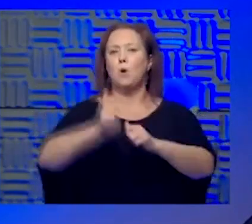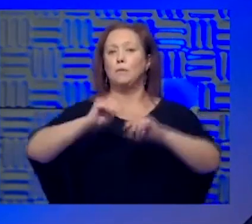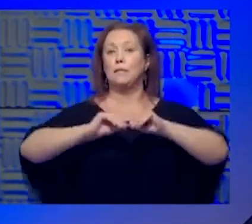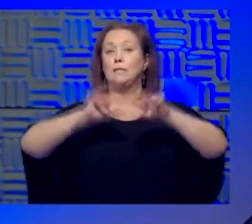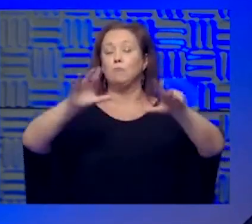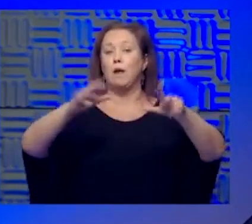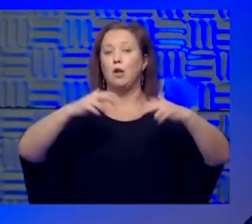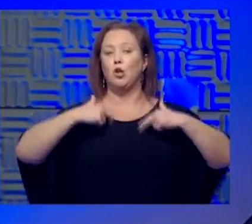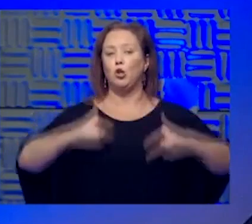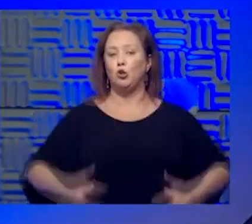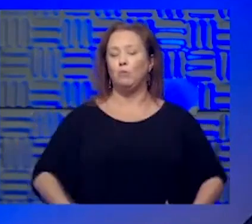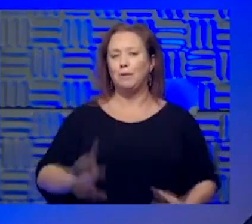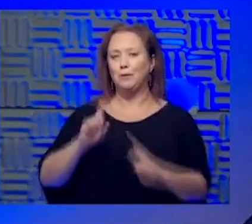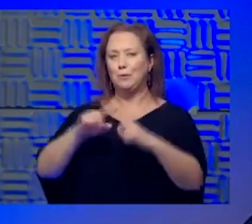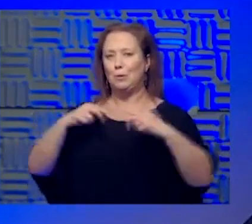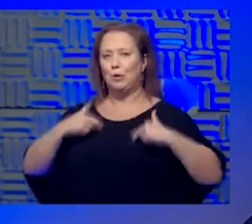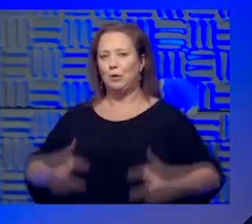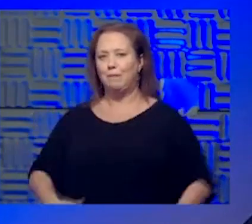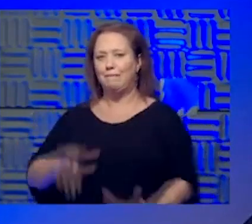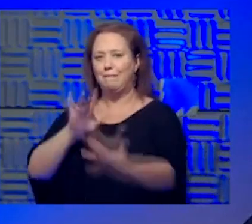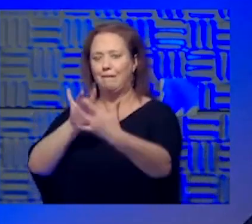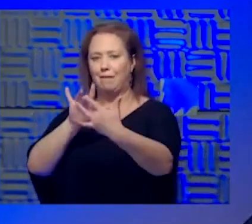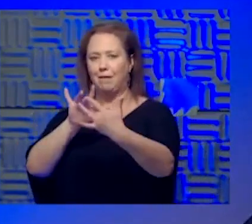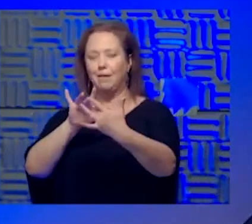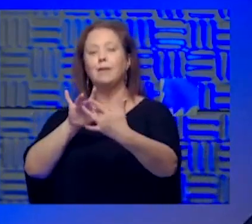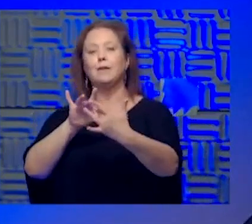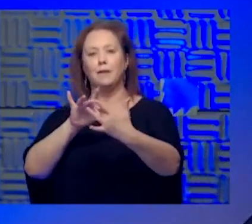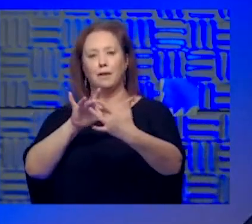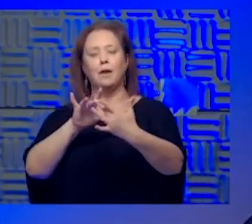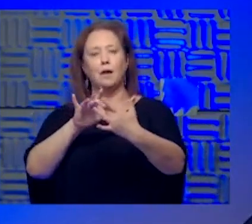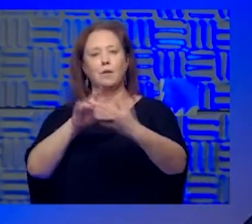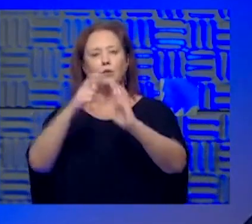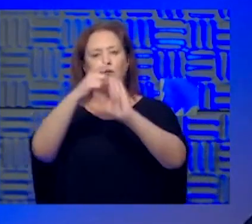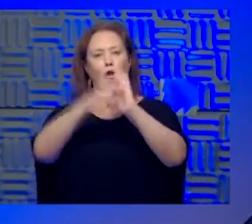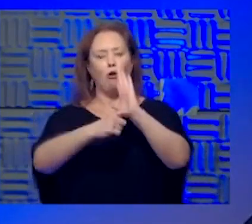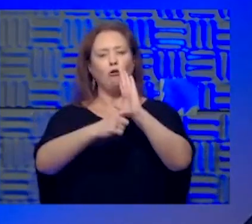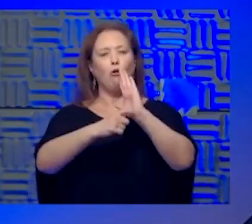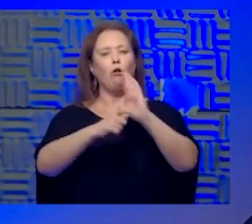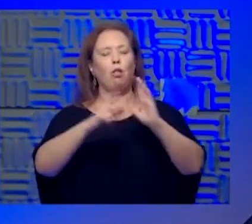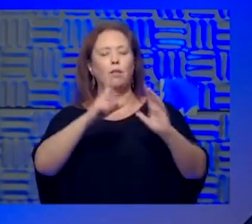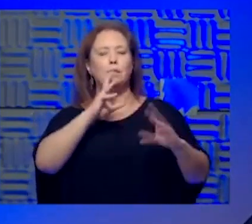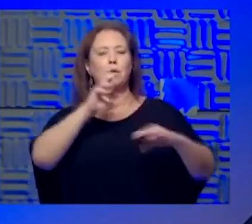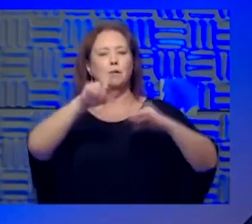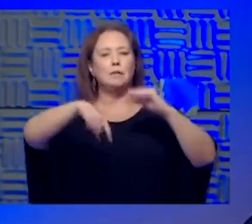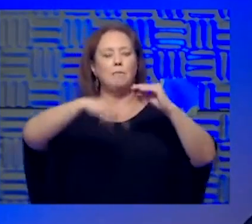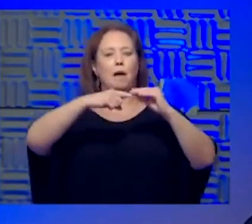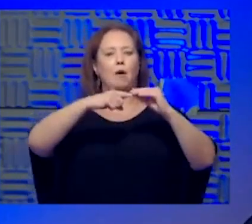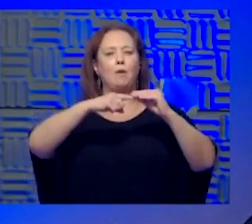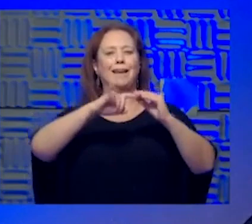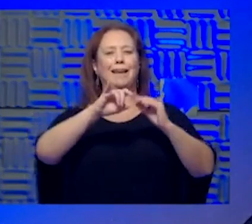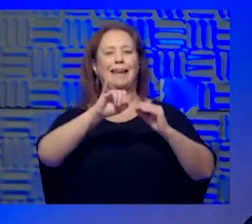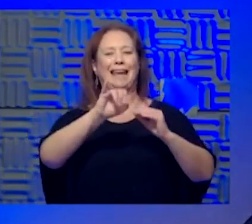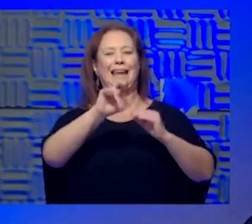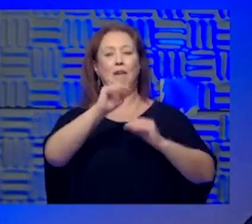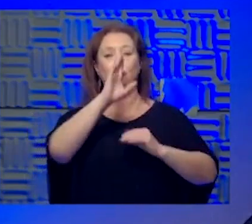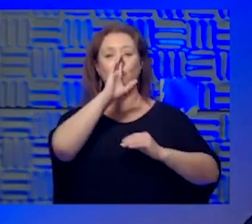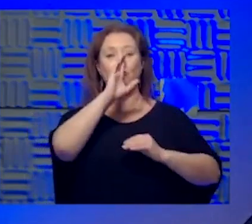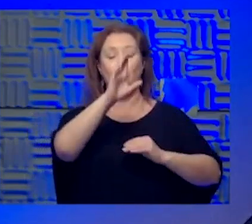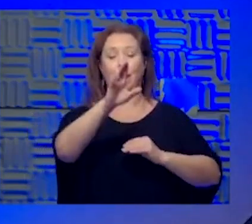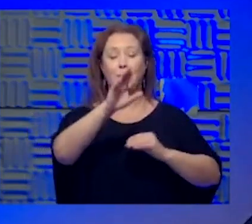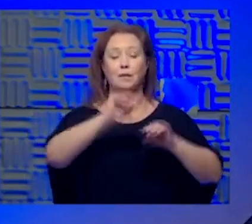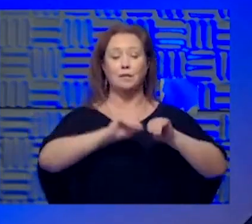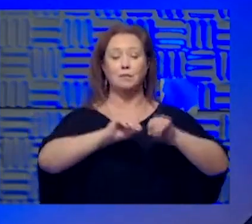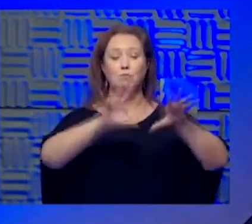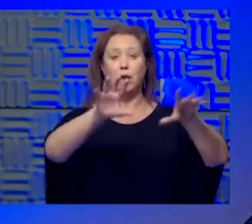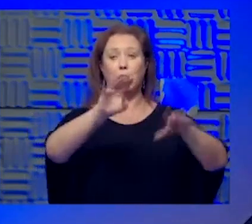contact. Certainly there's an article in Emerging Infectious Disease that talks about indirect spread through a mall.